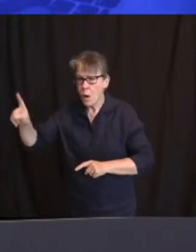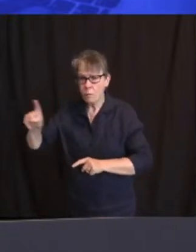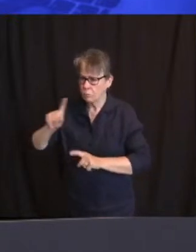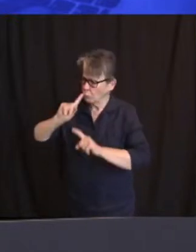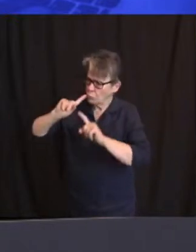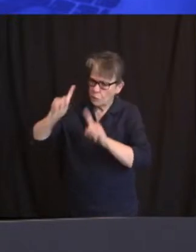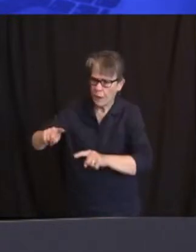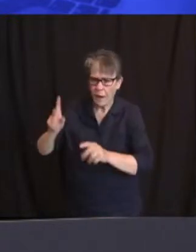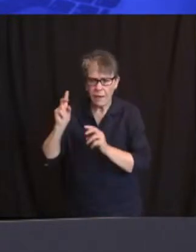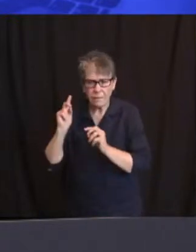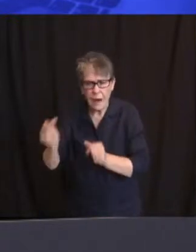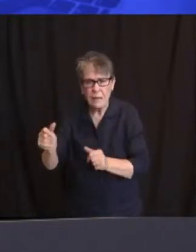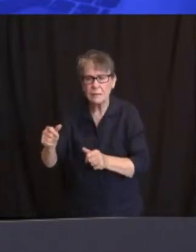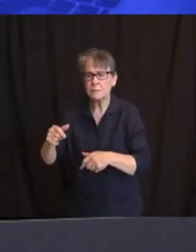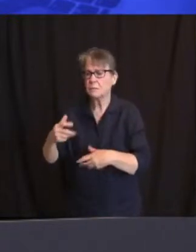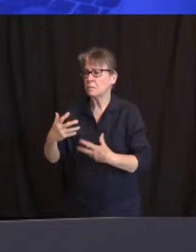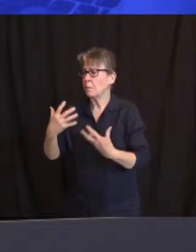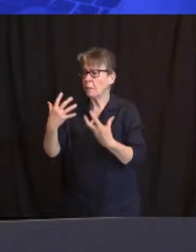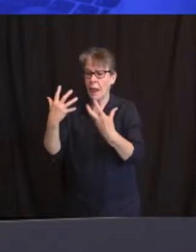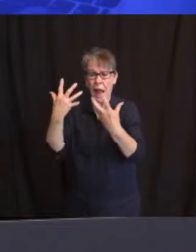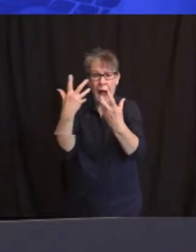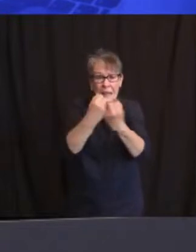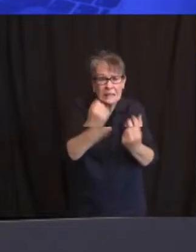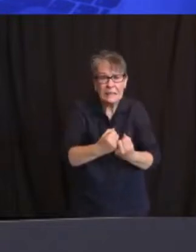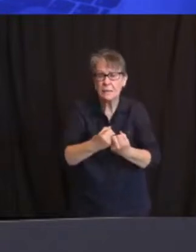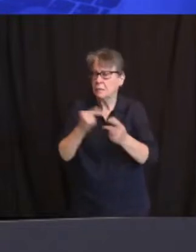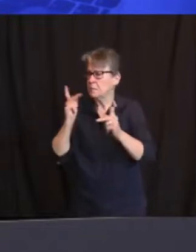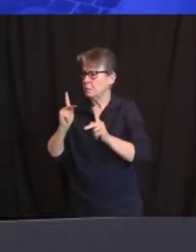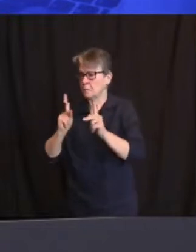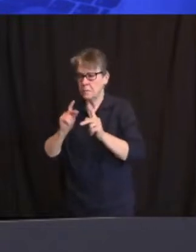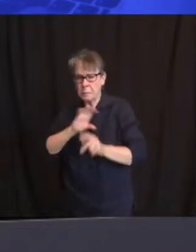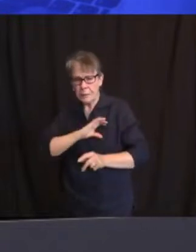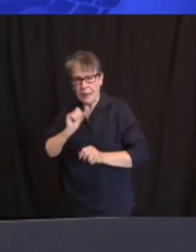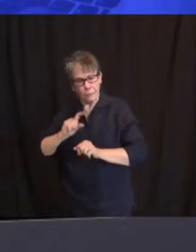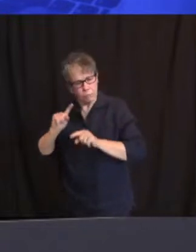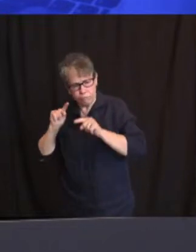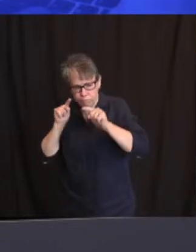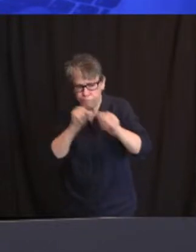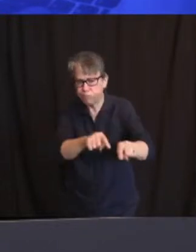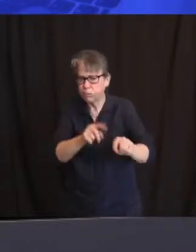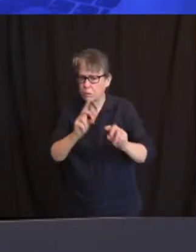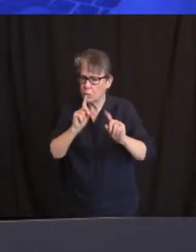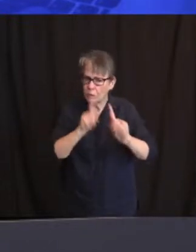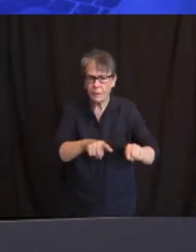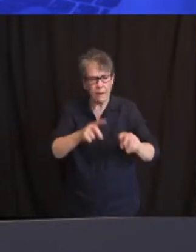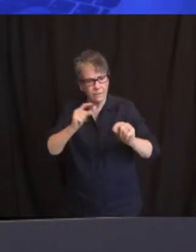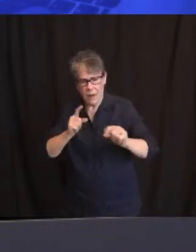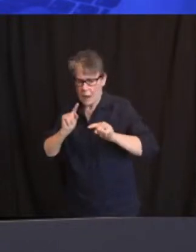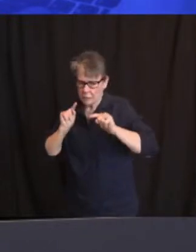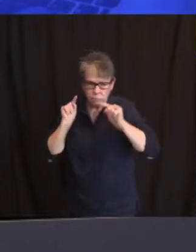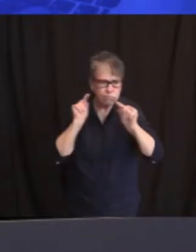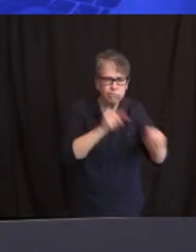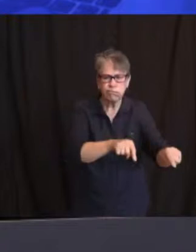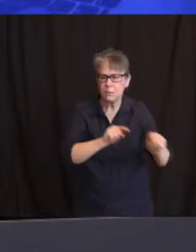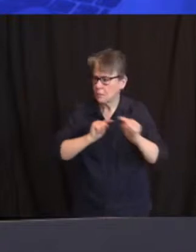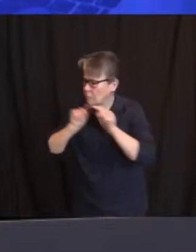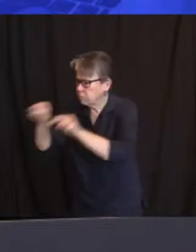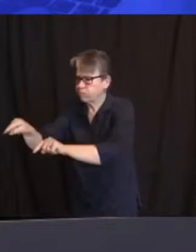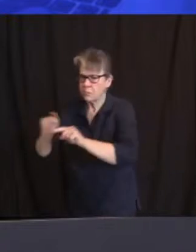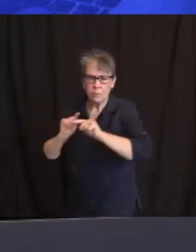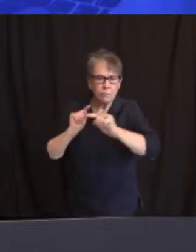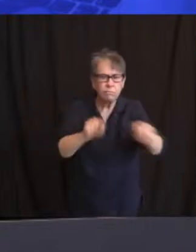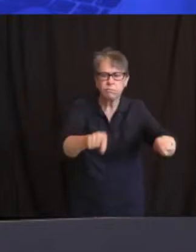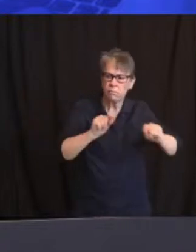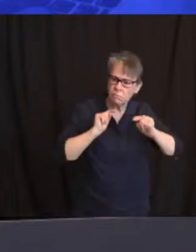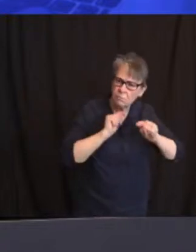13th always notes the National Law Enforcement Candlelight Vigil, where some upwards up to 40,000 people gather